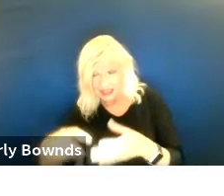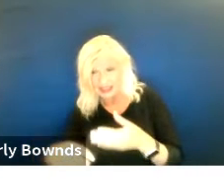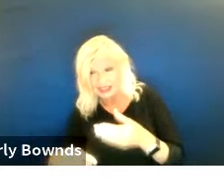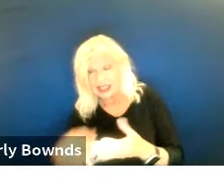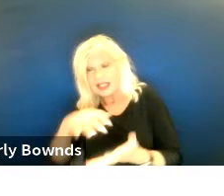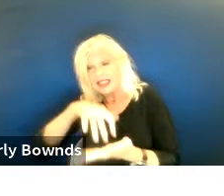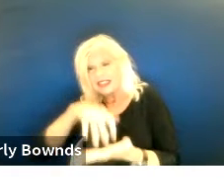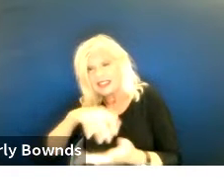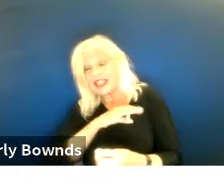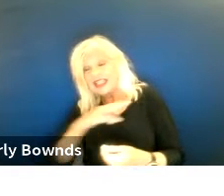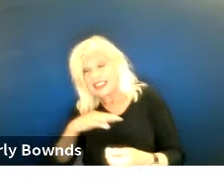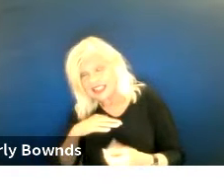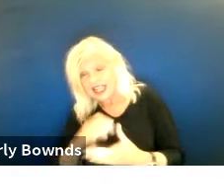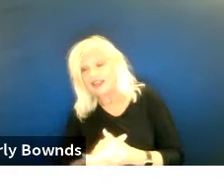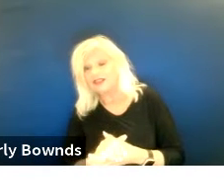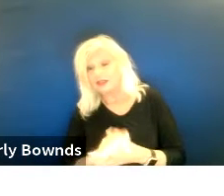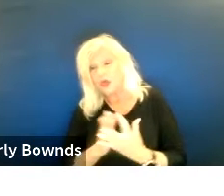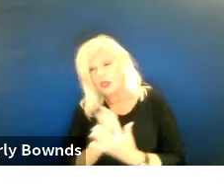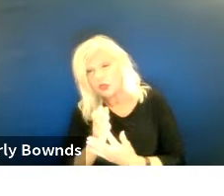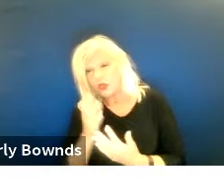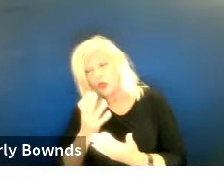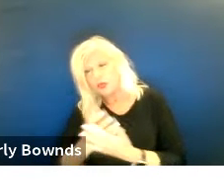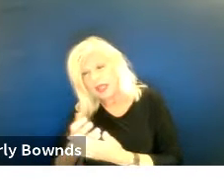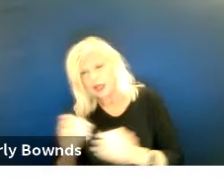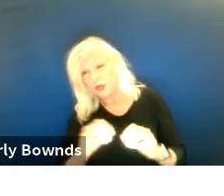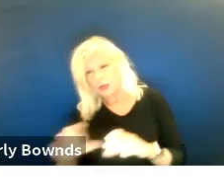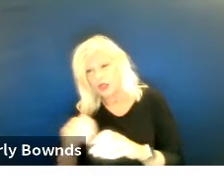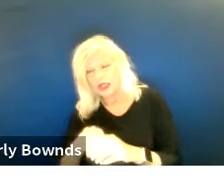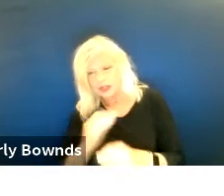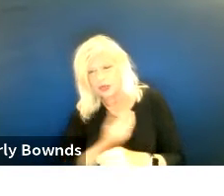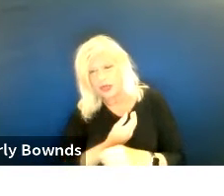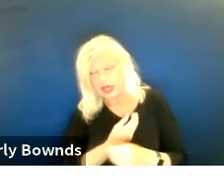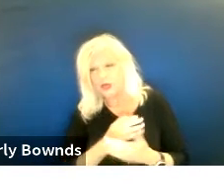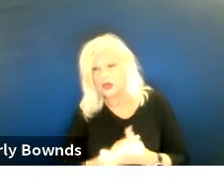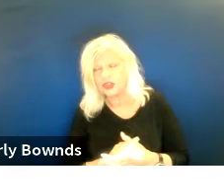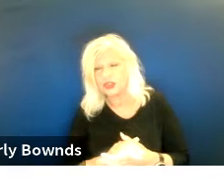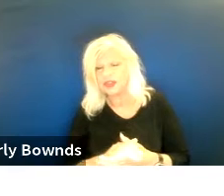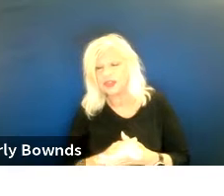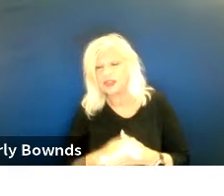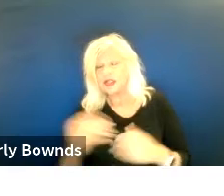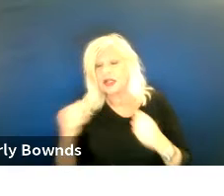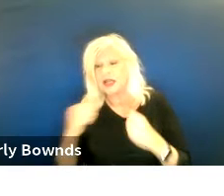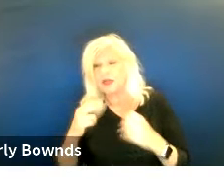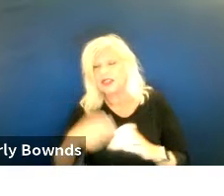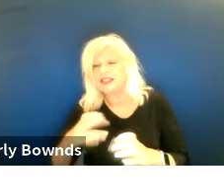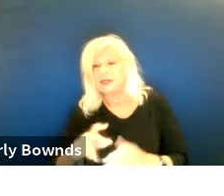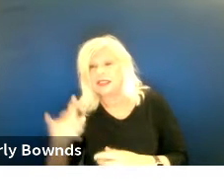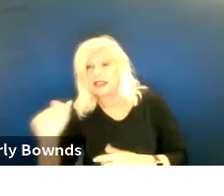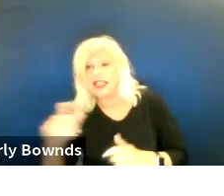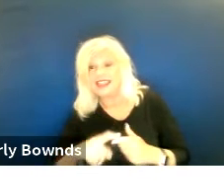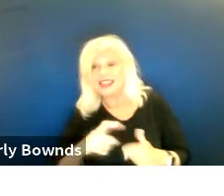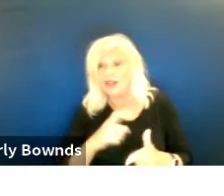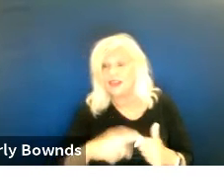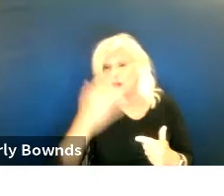study staff enrolls the participant into our actual intervention site. Until then, the participant doesn't know where the intervention